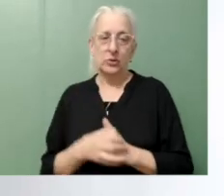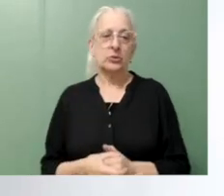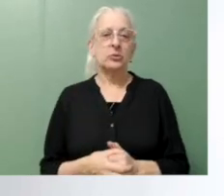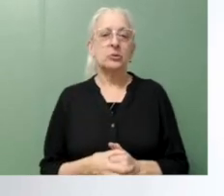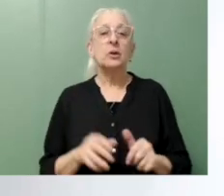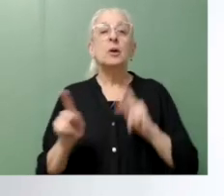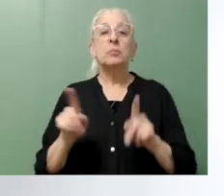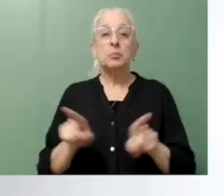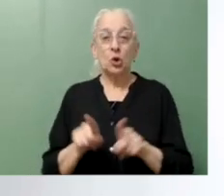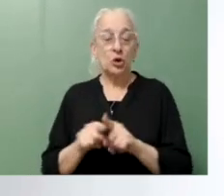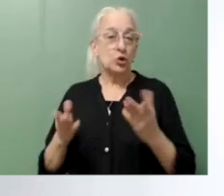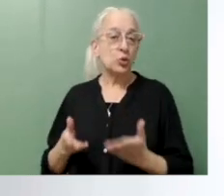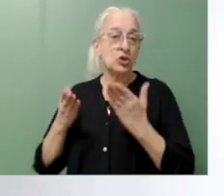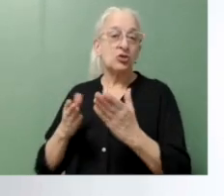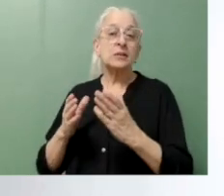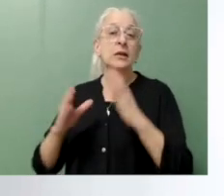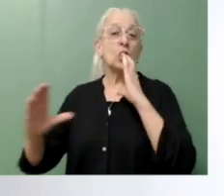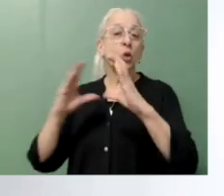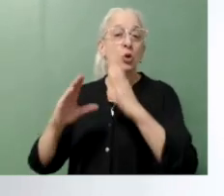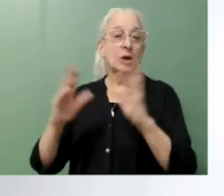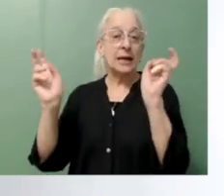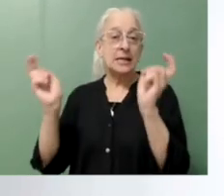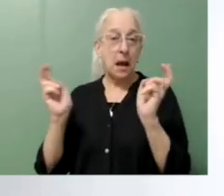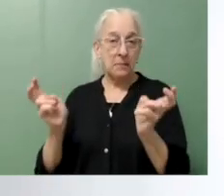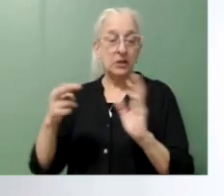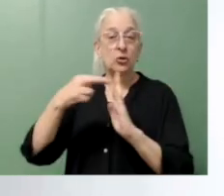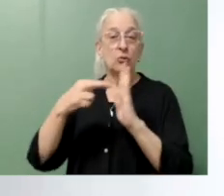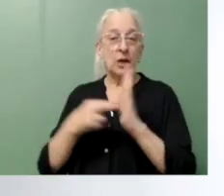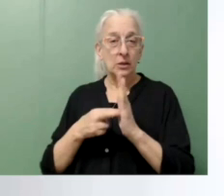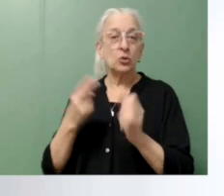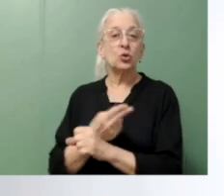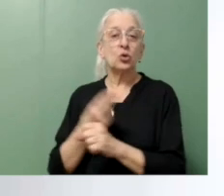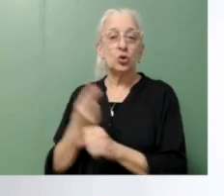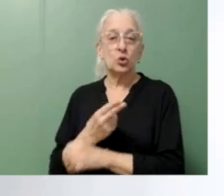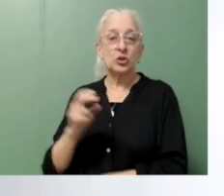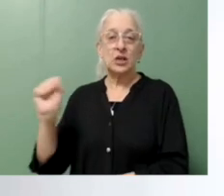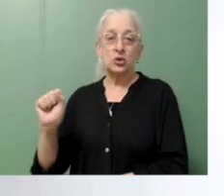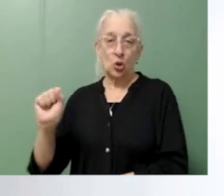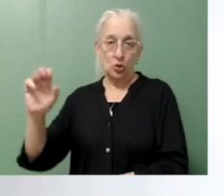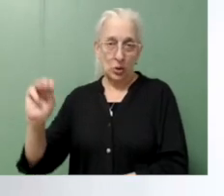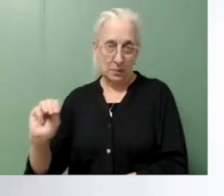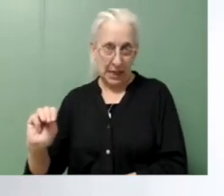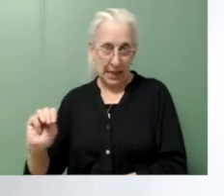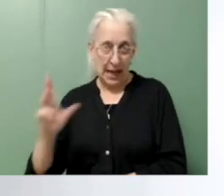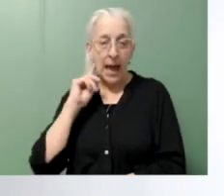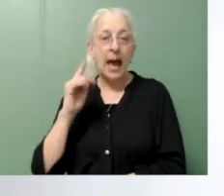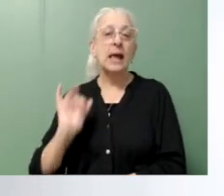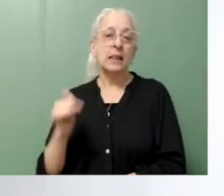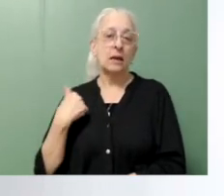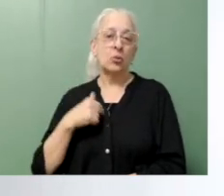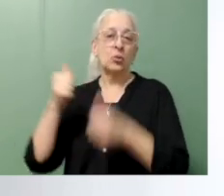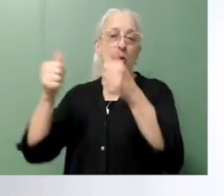suggestions to communicate topics and regulations via social media and that we post meeting agendas.